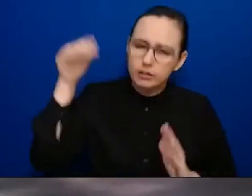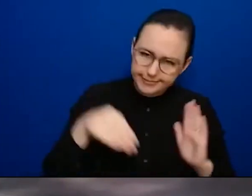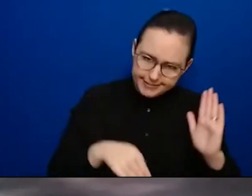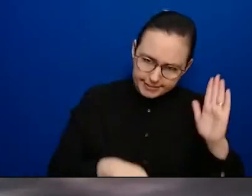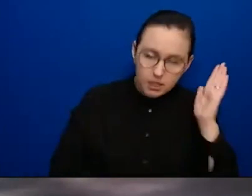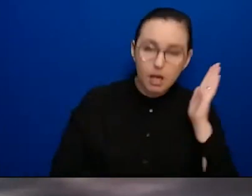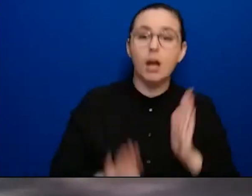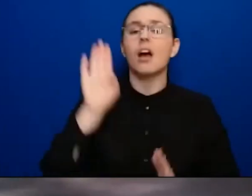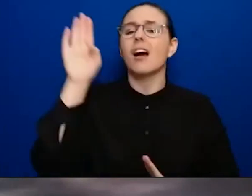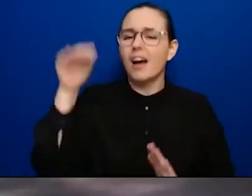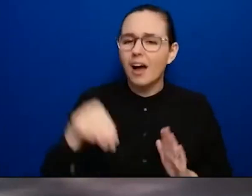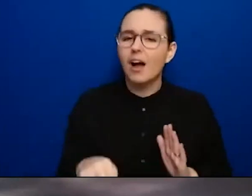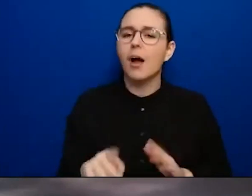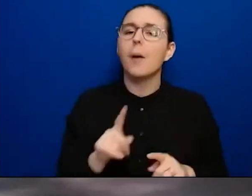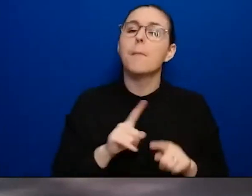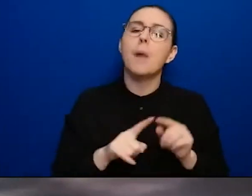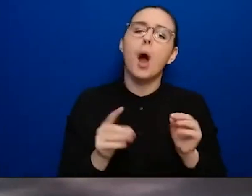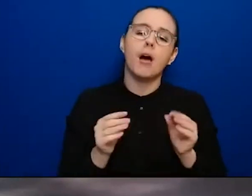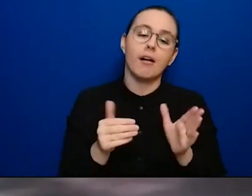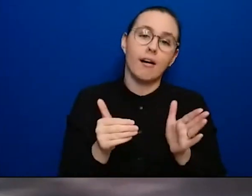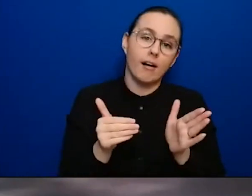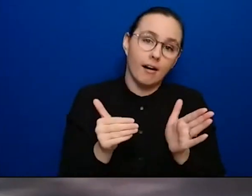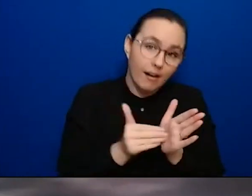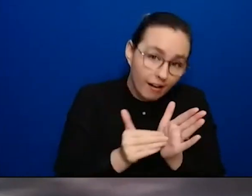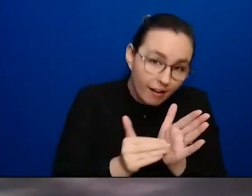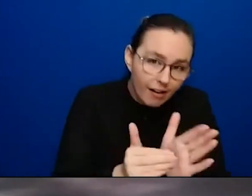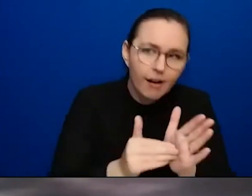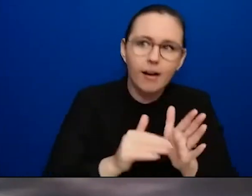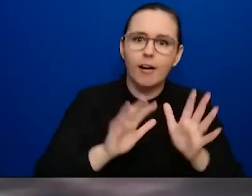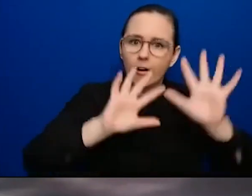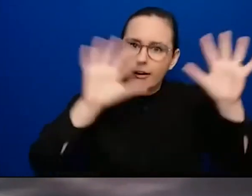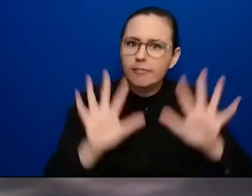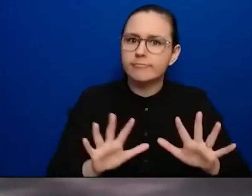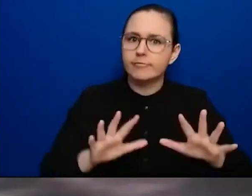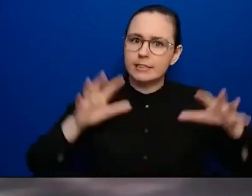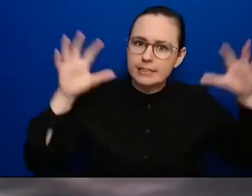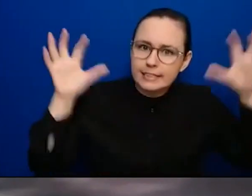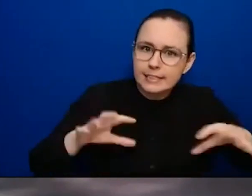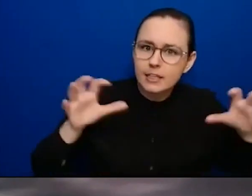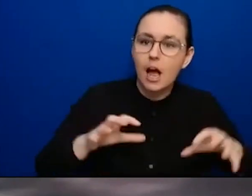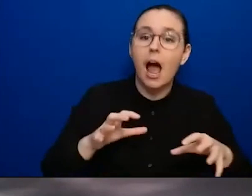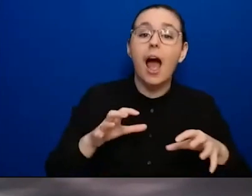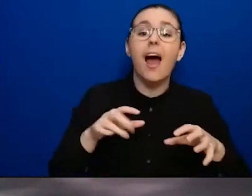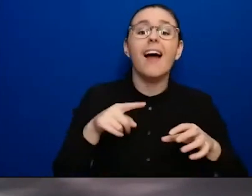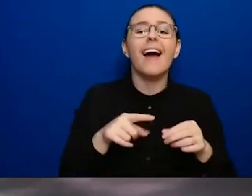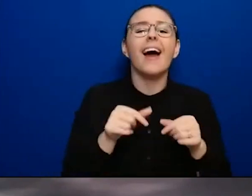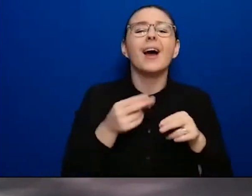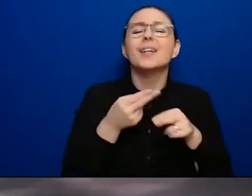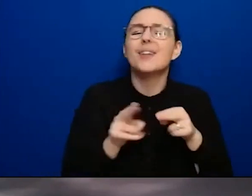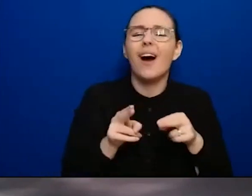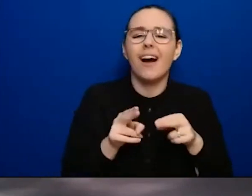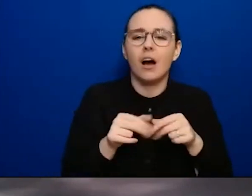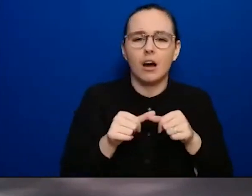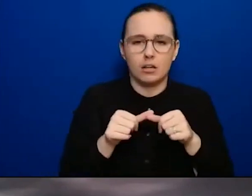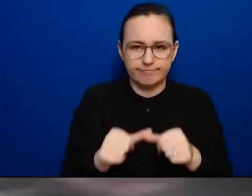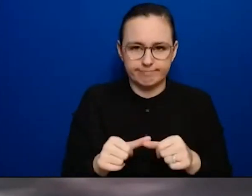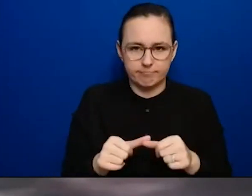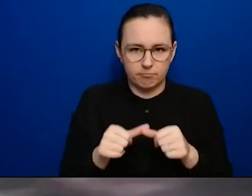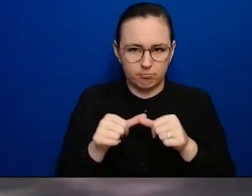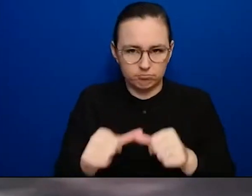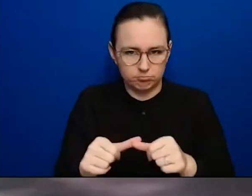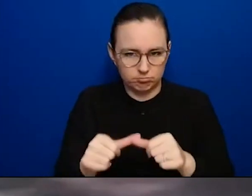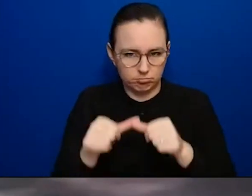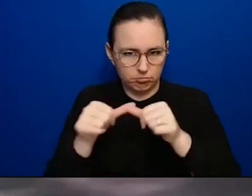events and their longevity individually will continue to increase with the coming years and